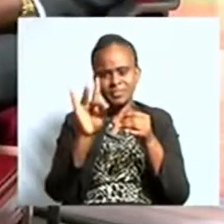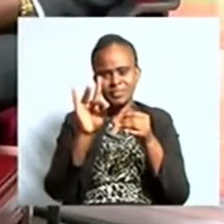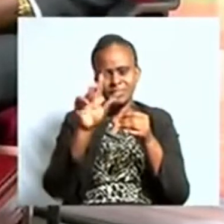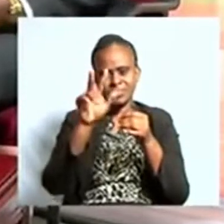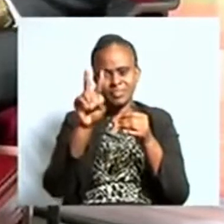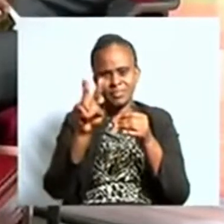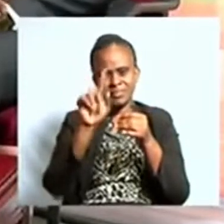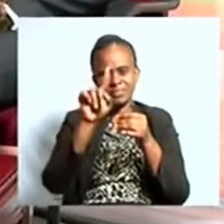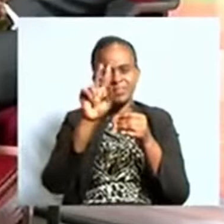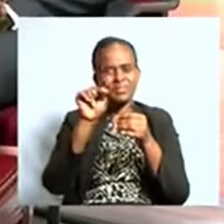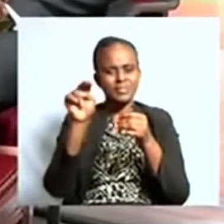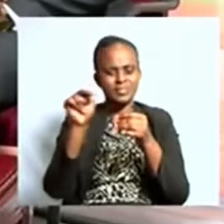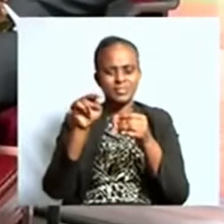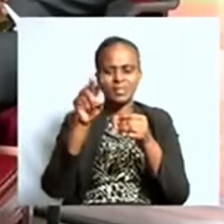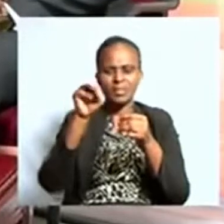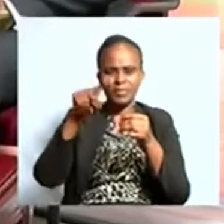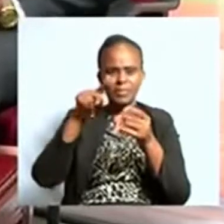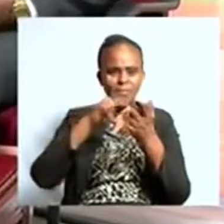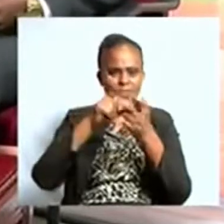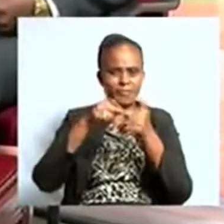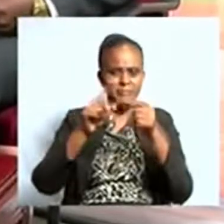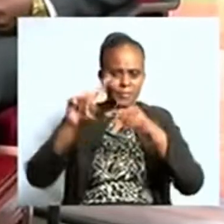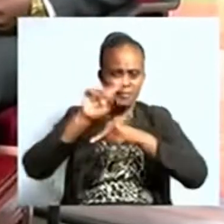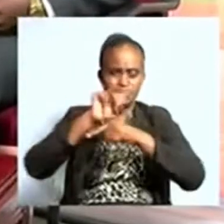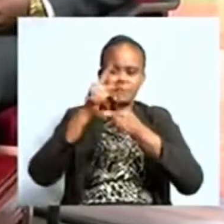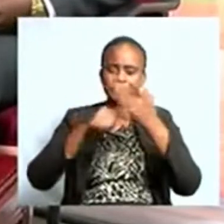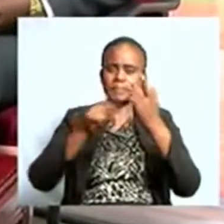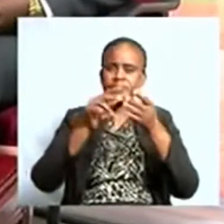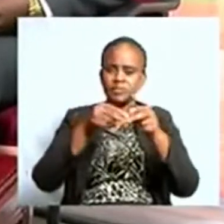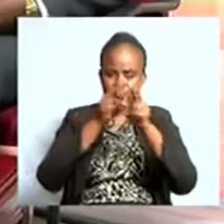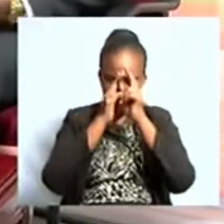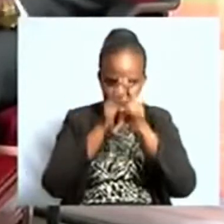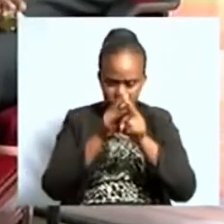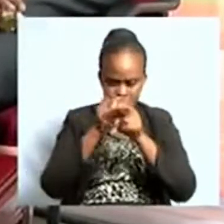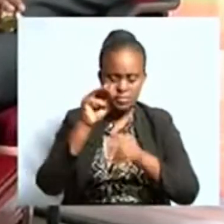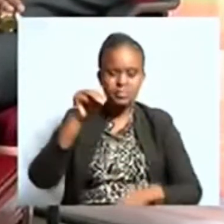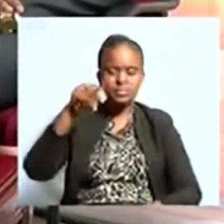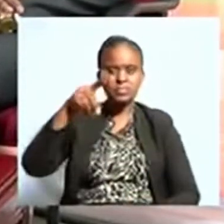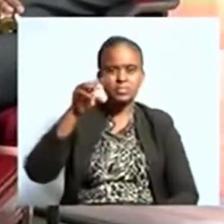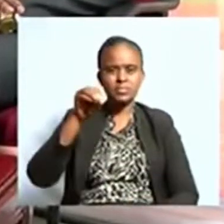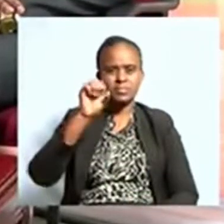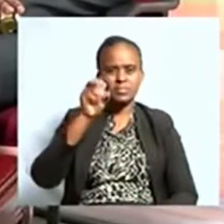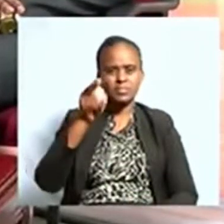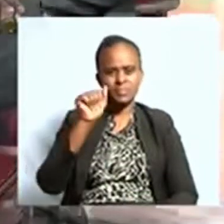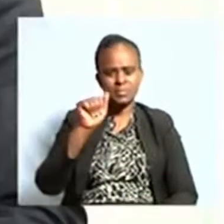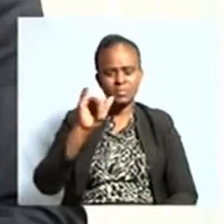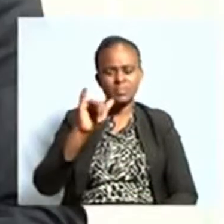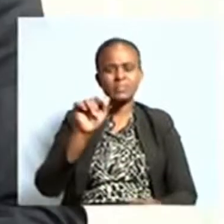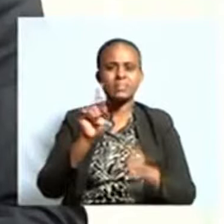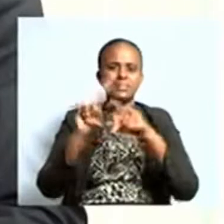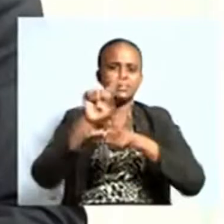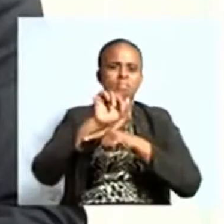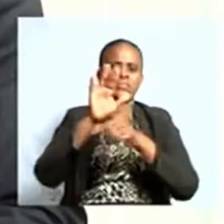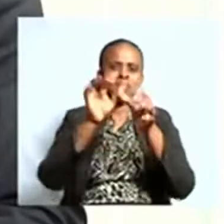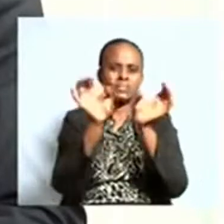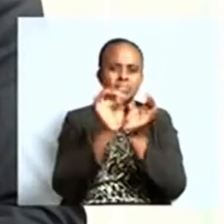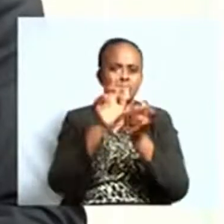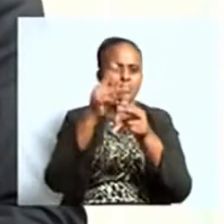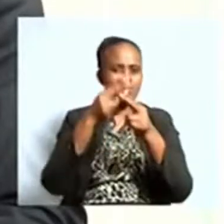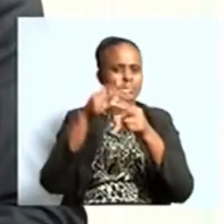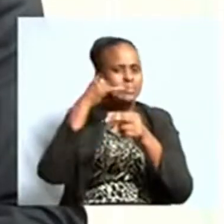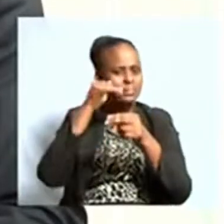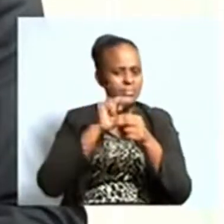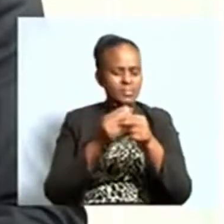077-2832-122. You're live on MP's Diary. Our guest today is Honorable Mposha as we look at his constituency today. Your name and where are you calling us